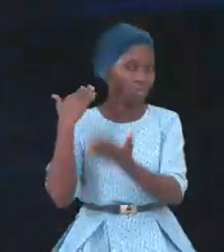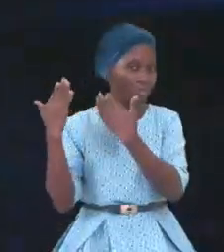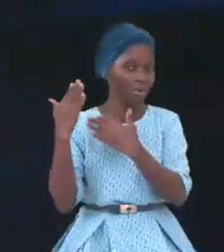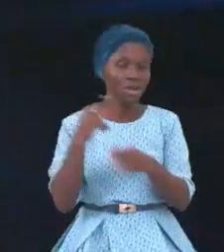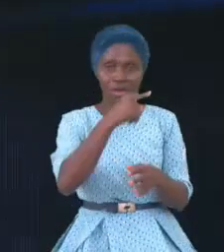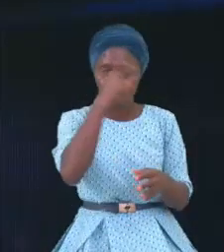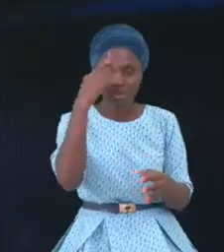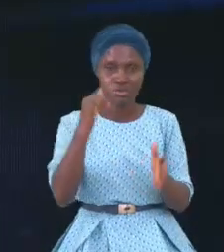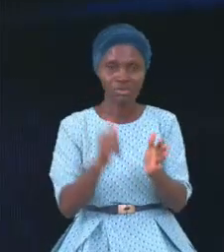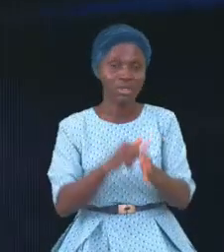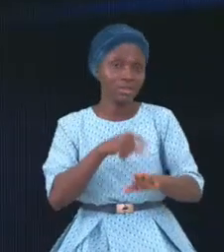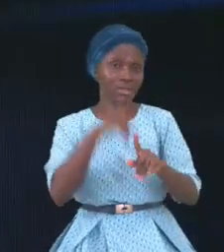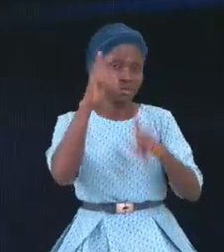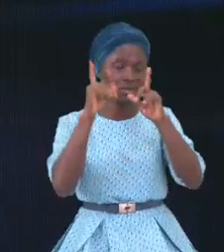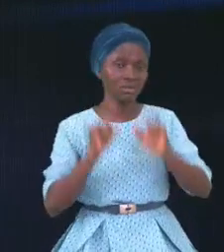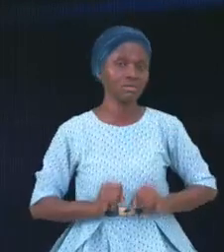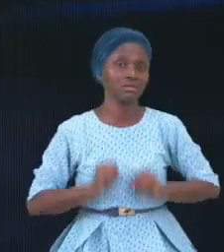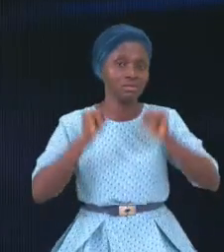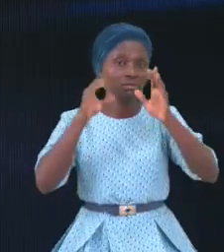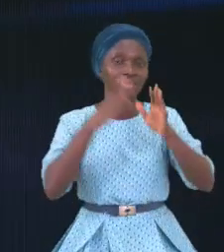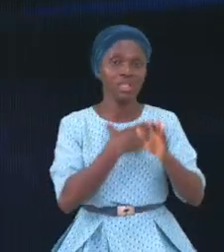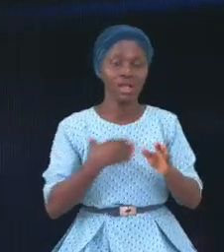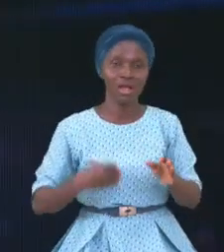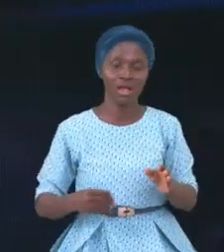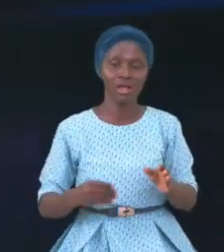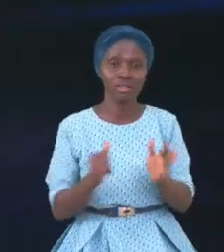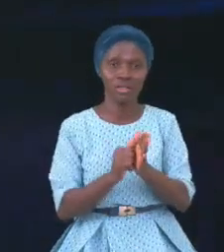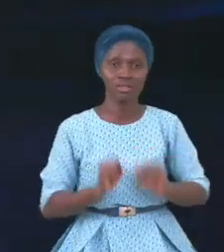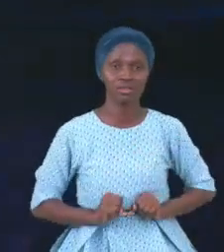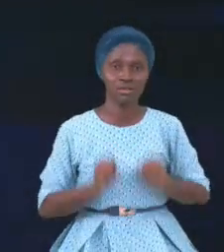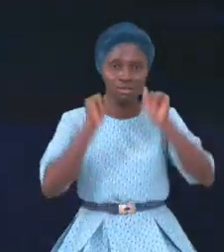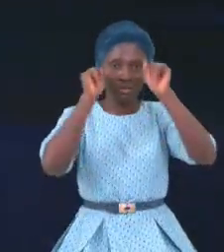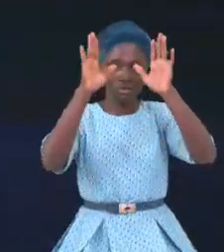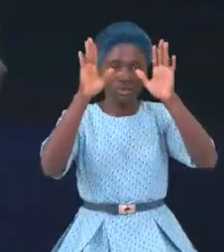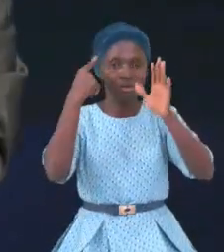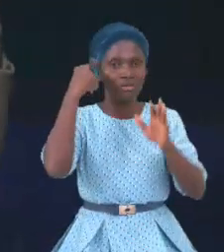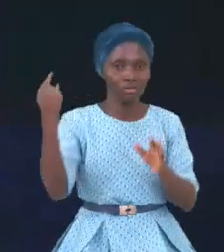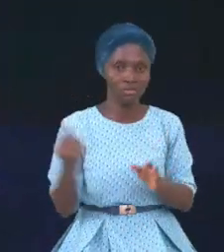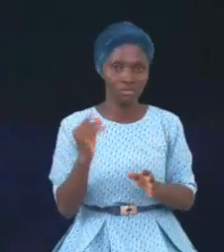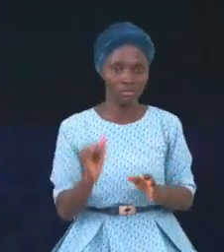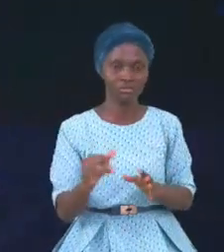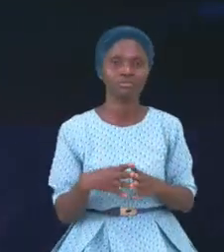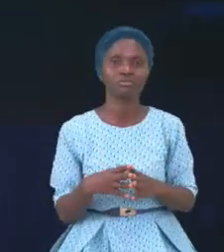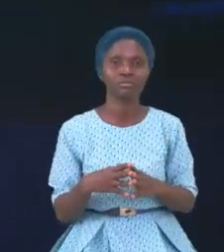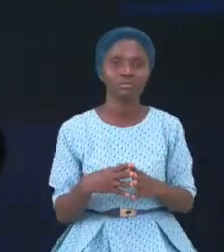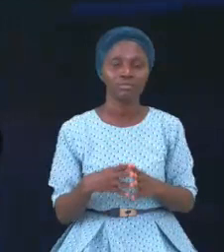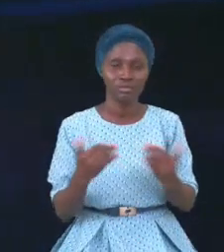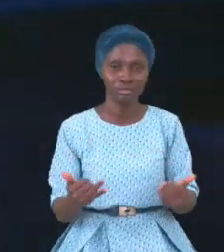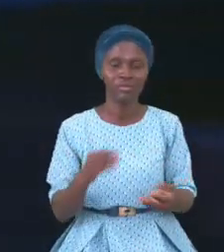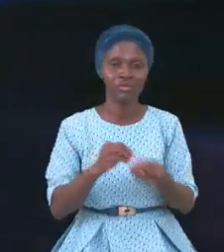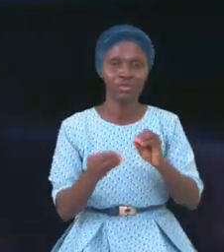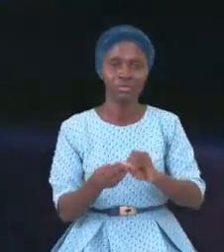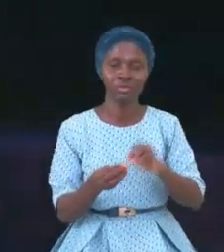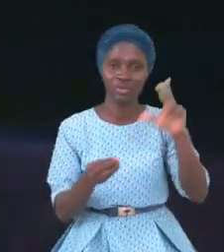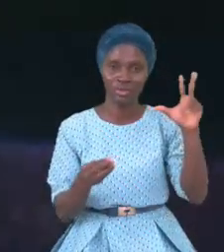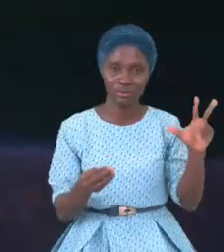tested consecration and that submission for life. We're coming to number three now.